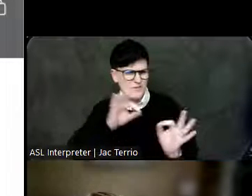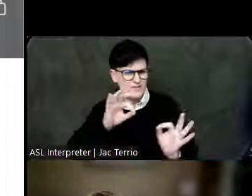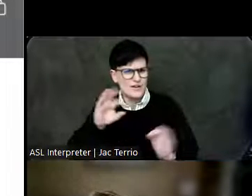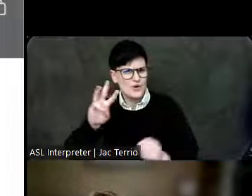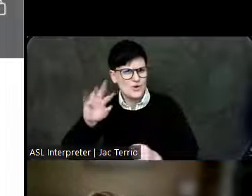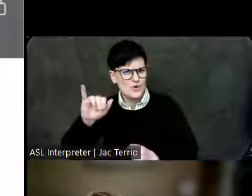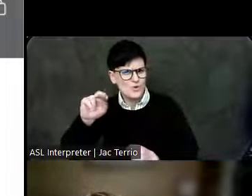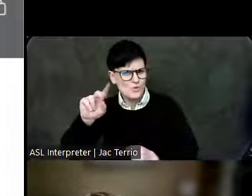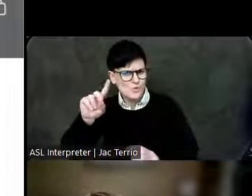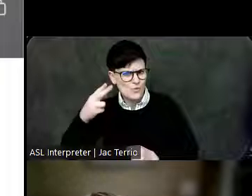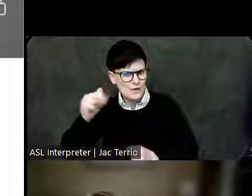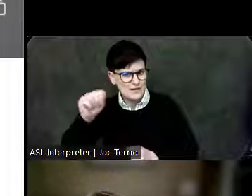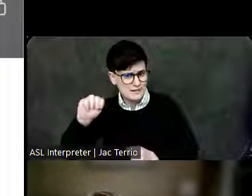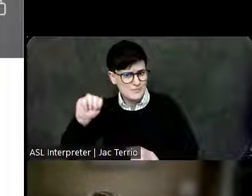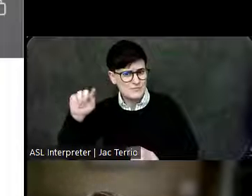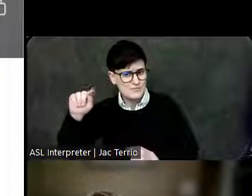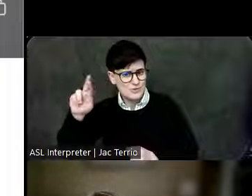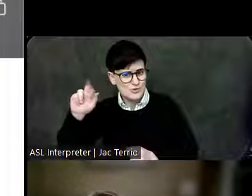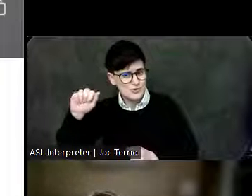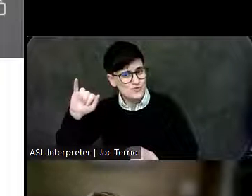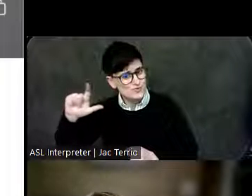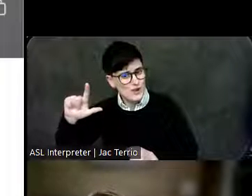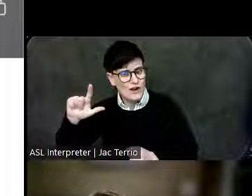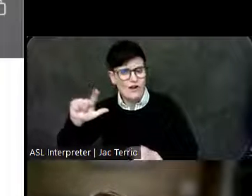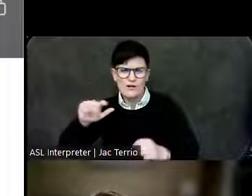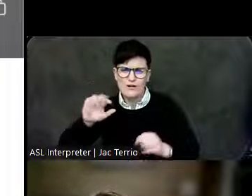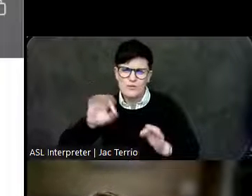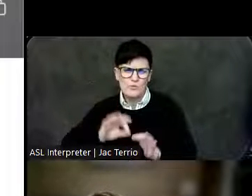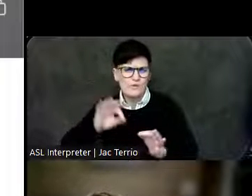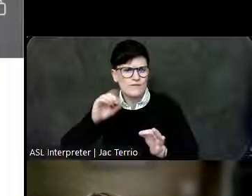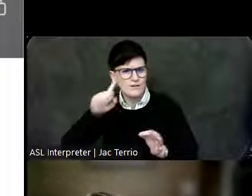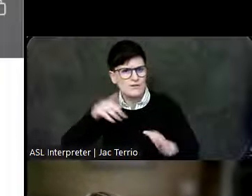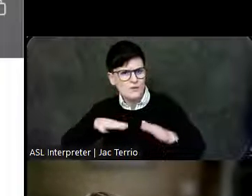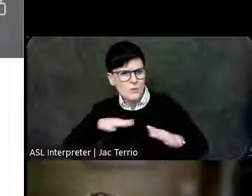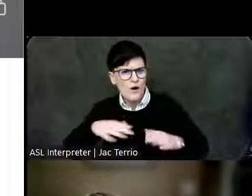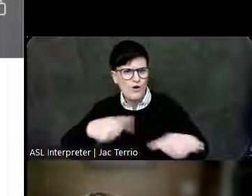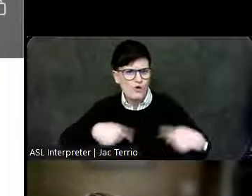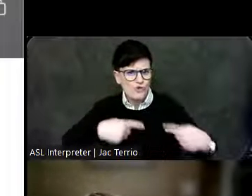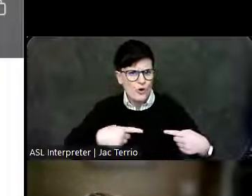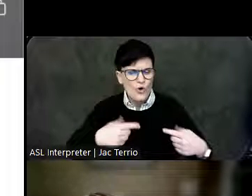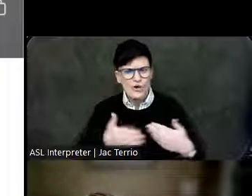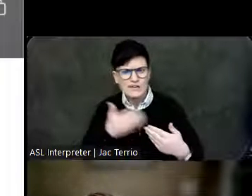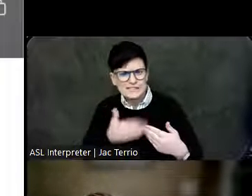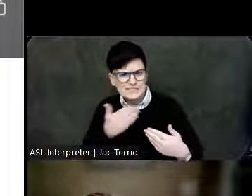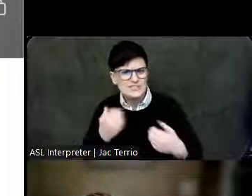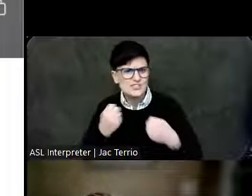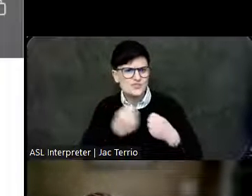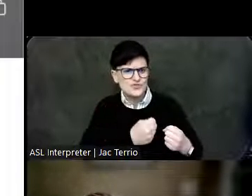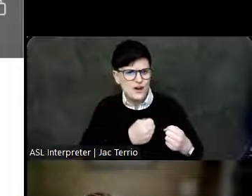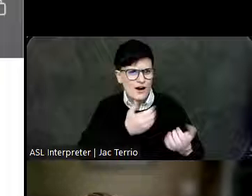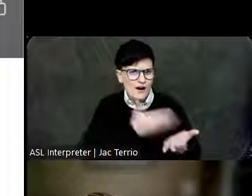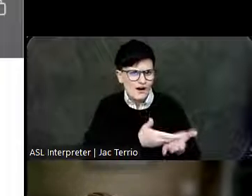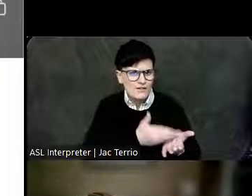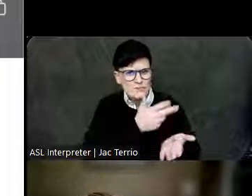roll because it's the trails, Yeah. very easily, very accessible, super easy to drive to.